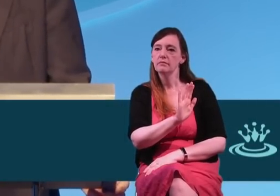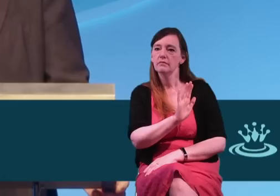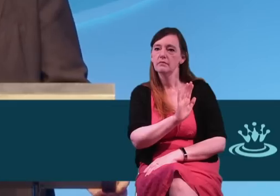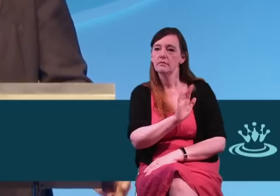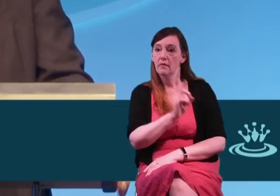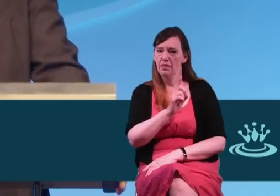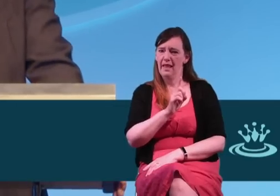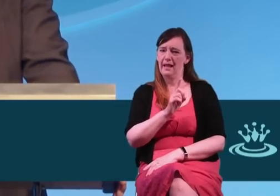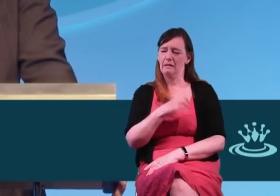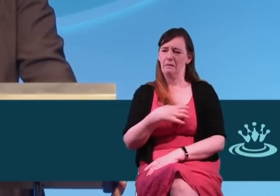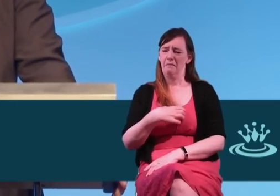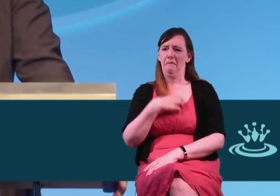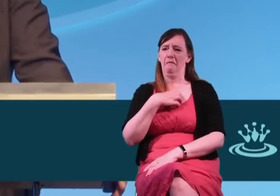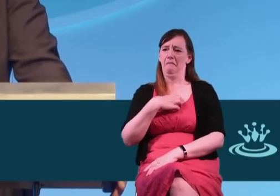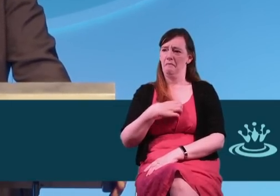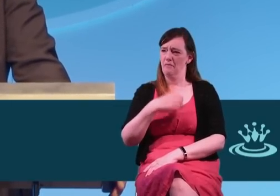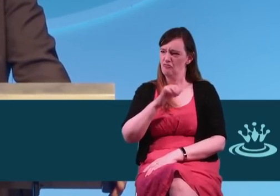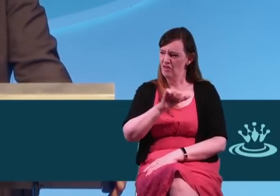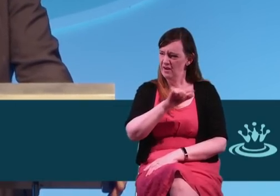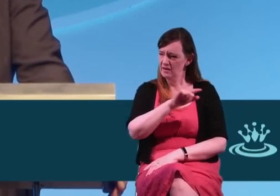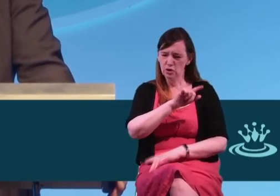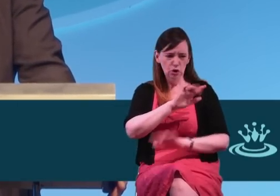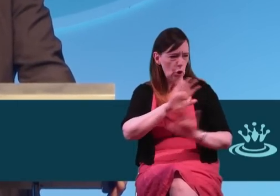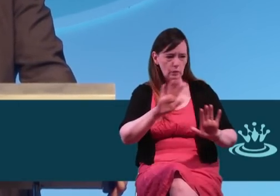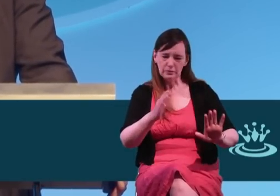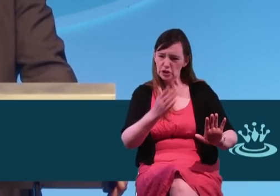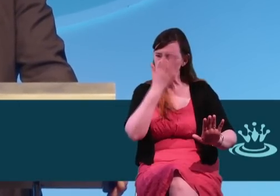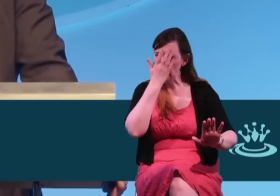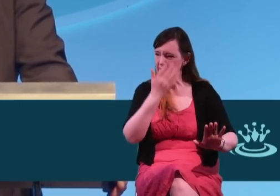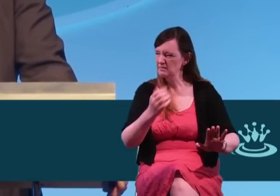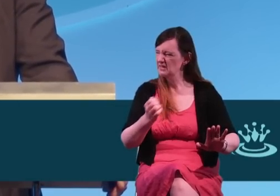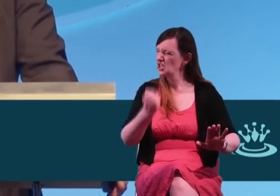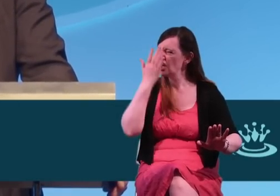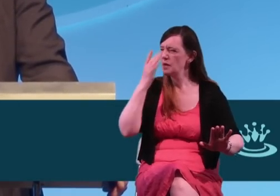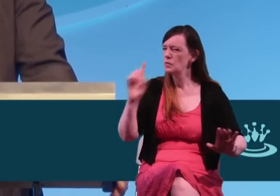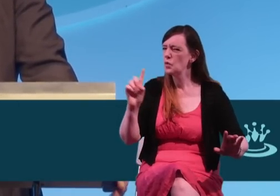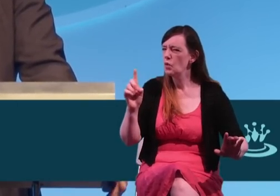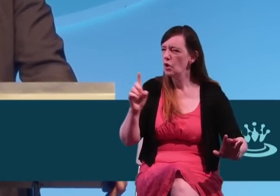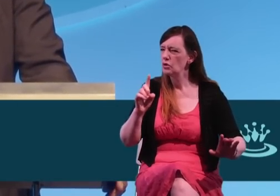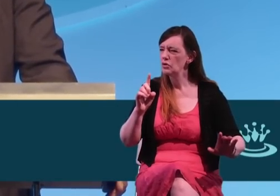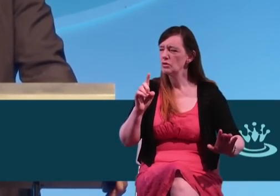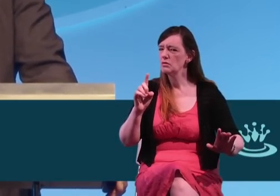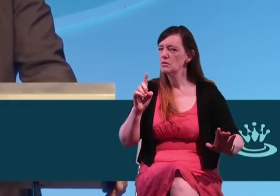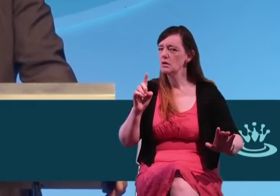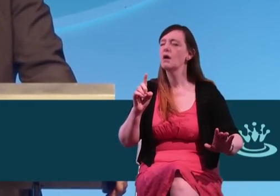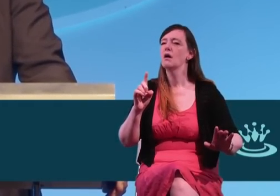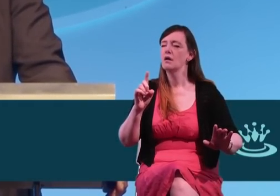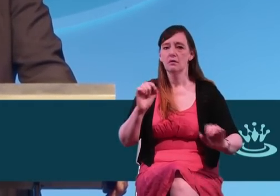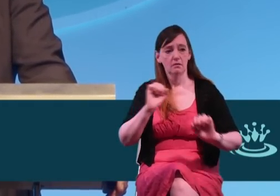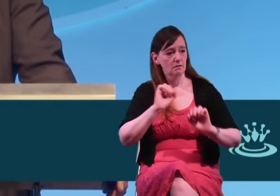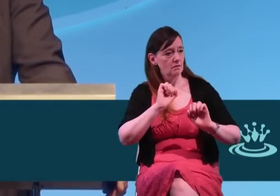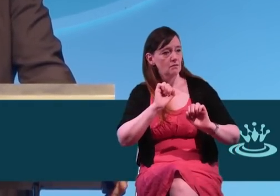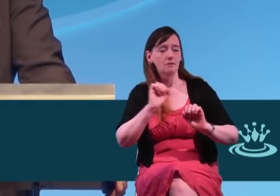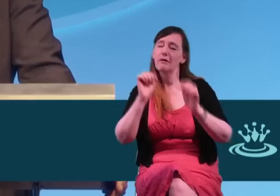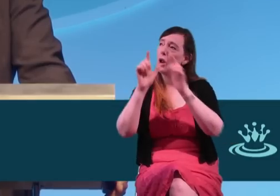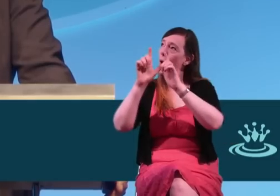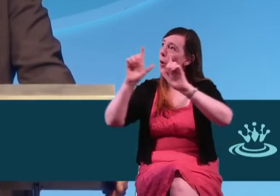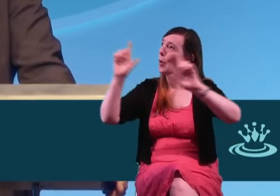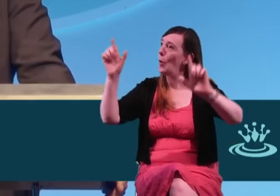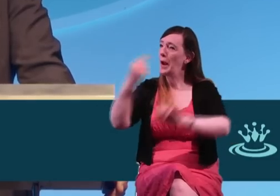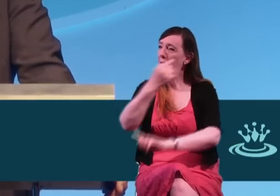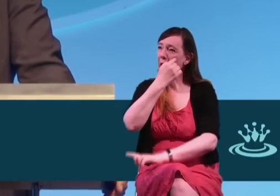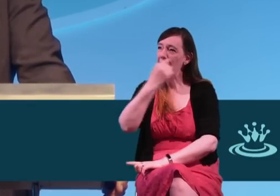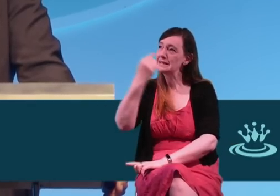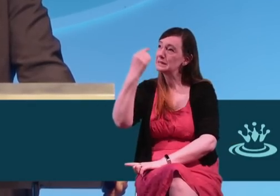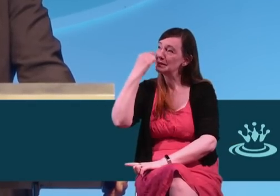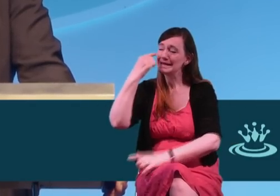think, is quite remarkable, isn't it? Do not be ashamed. Ashamed of what? Do not be ashamed of the testimony of our Lord, that is